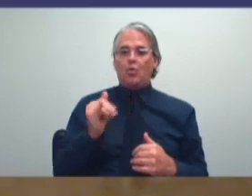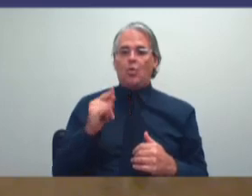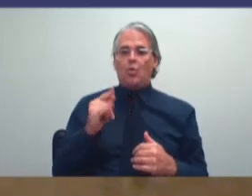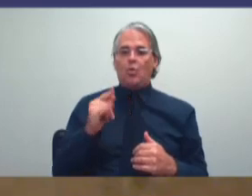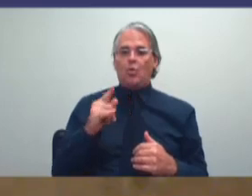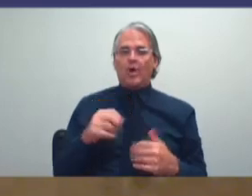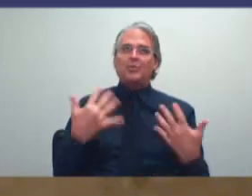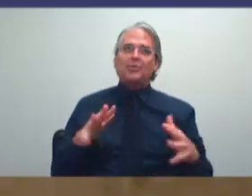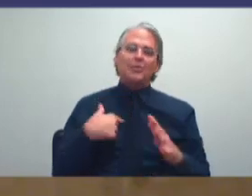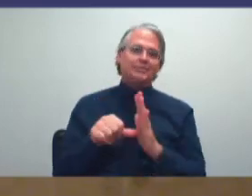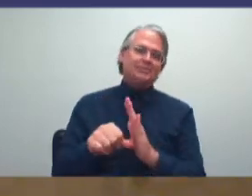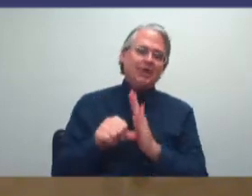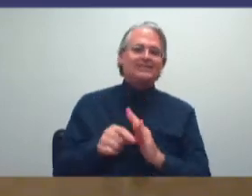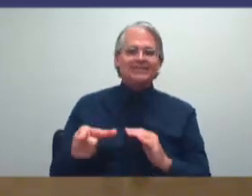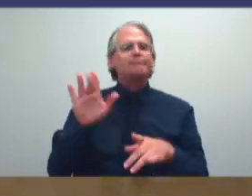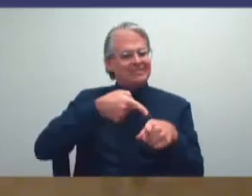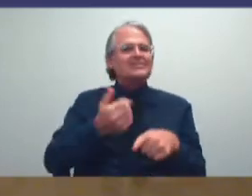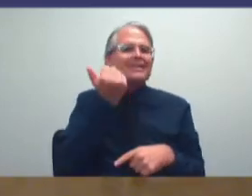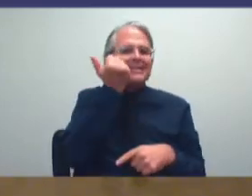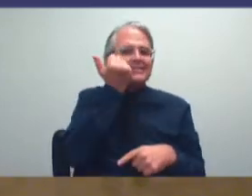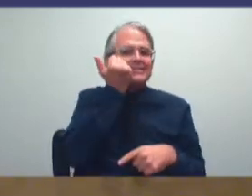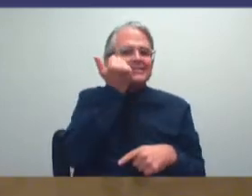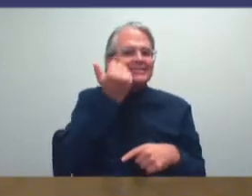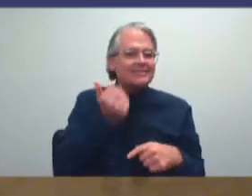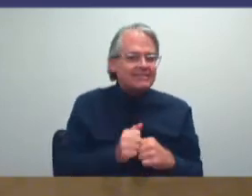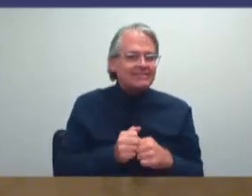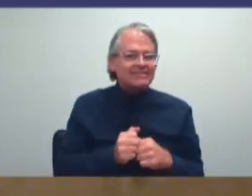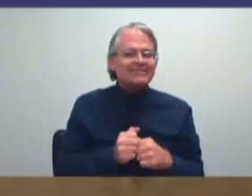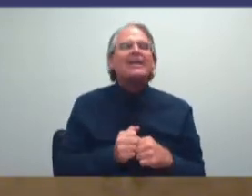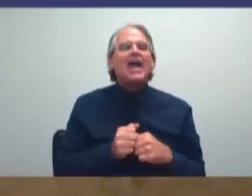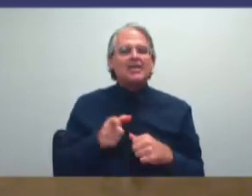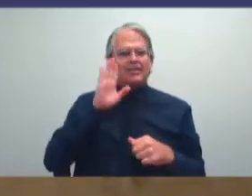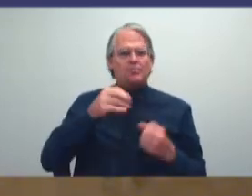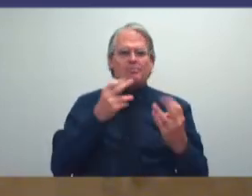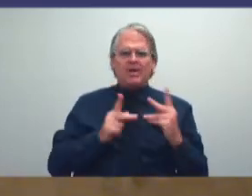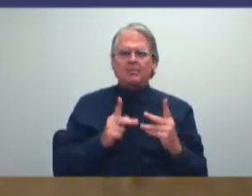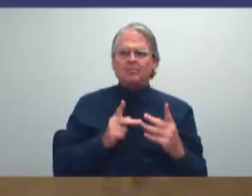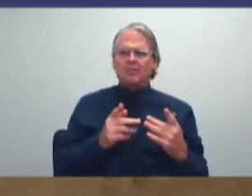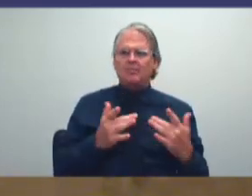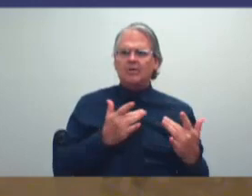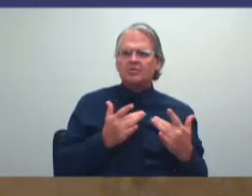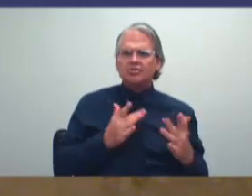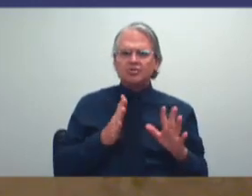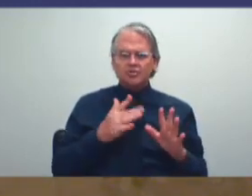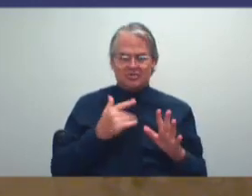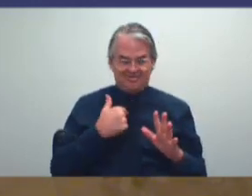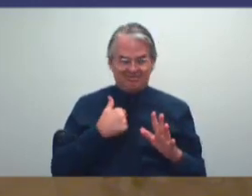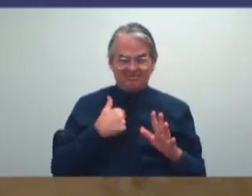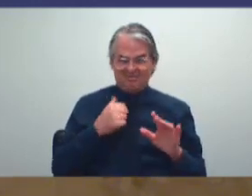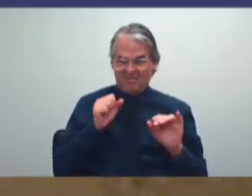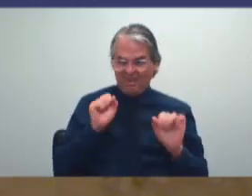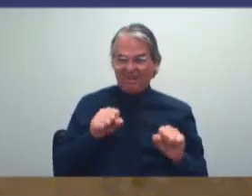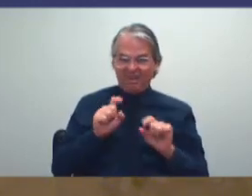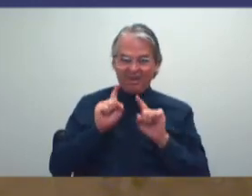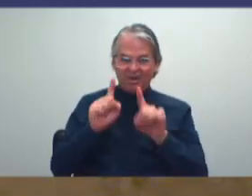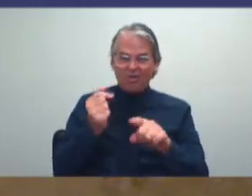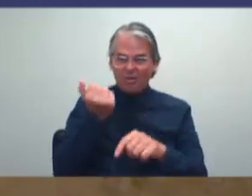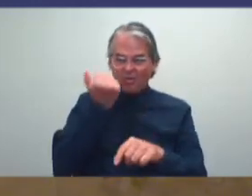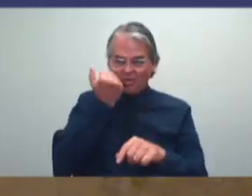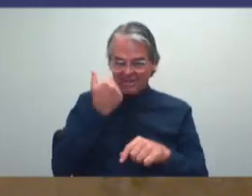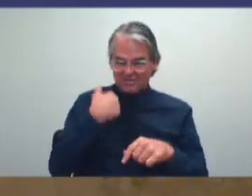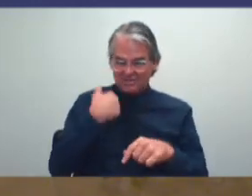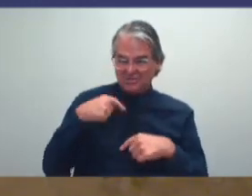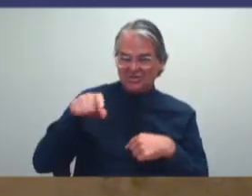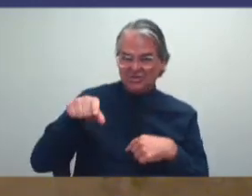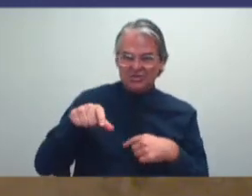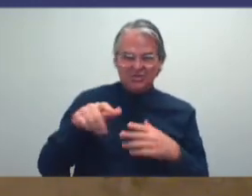dentistry. And I know many people have been concerned about, should I be going to the dentist and what precautions should I take? And so he's been